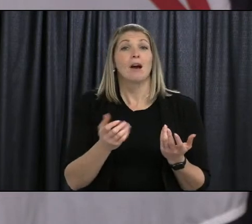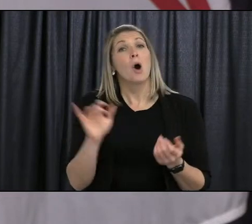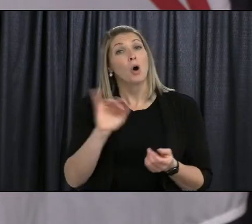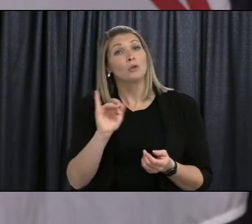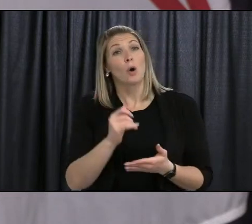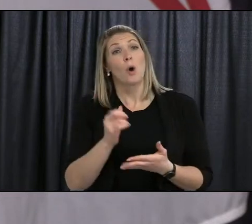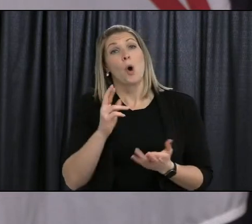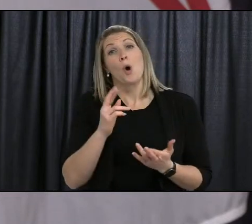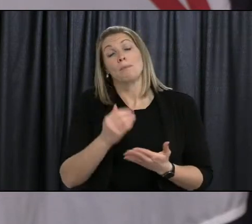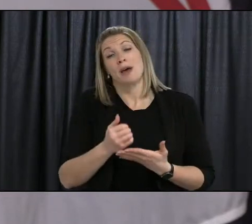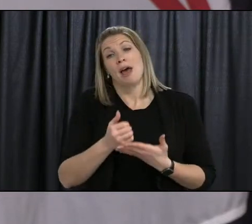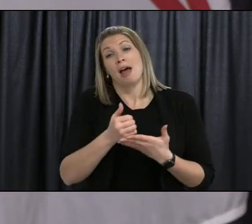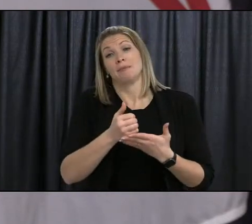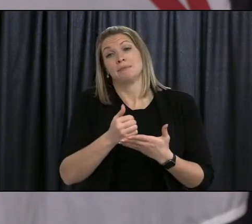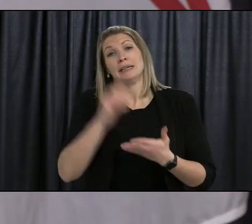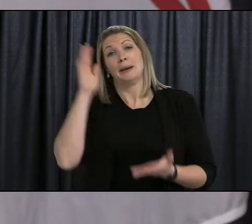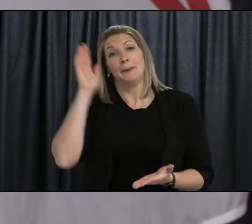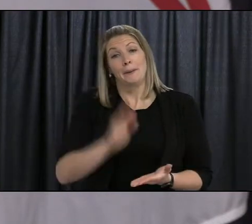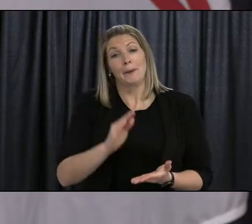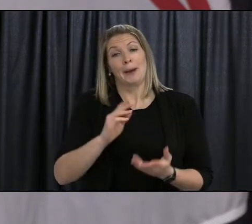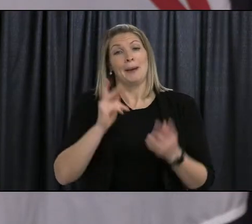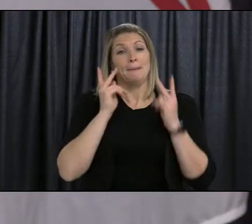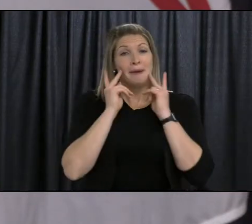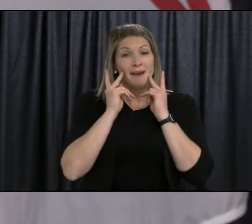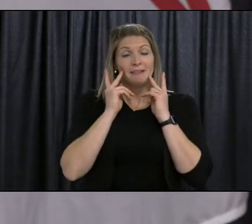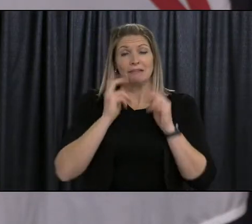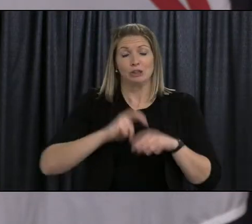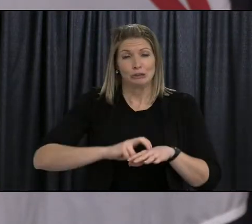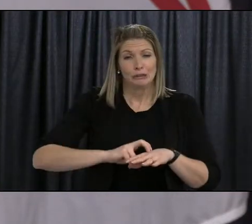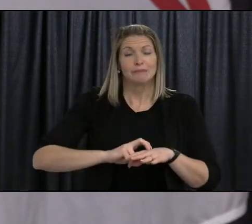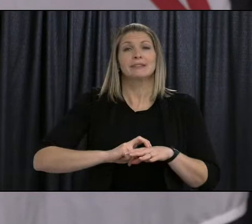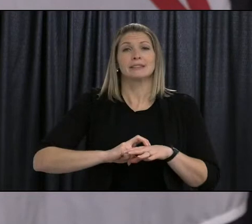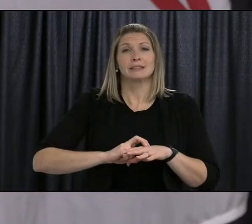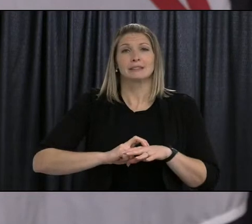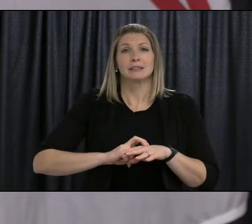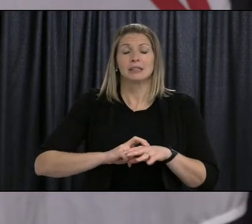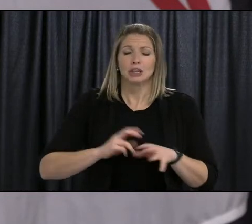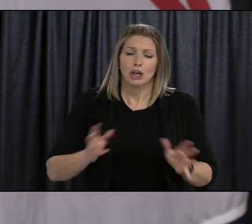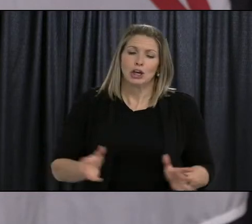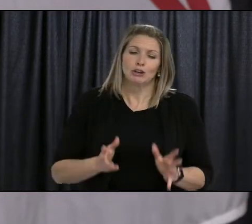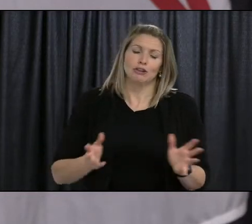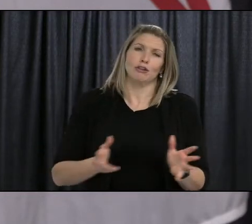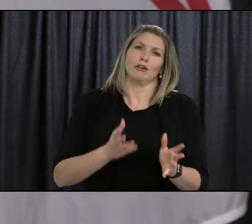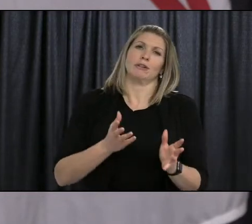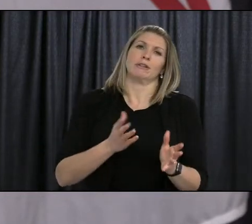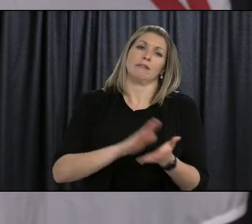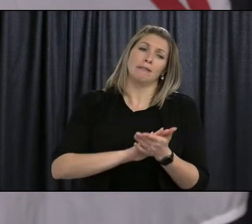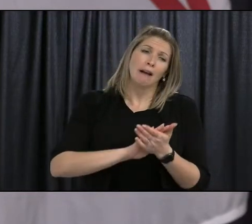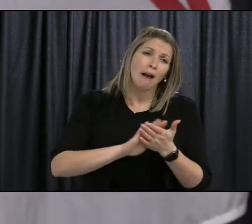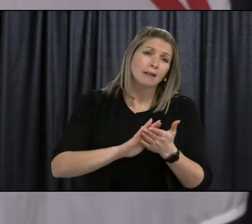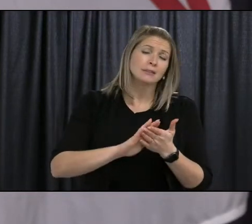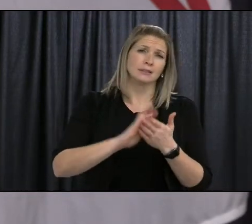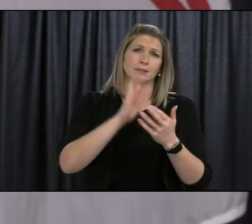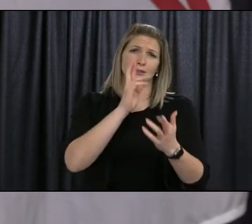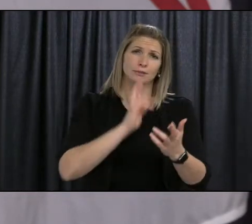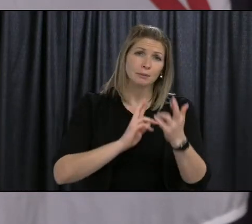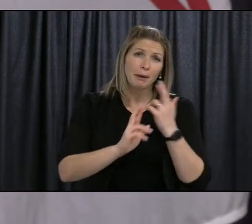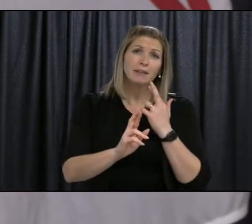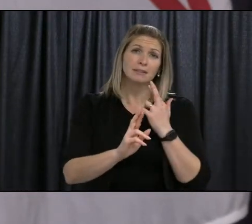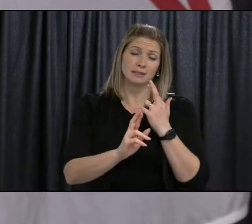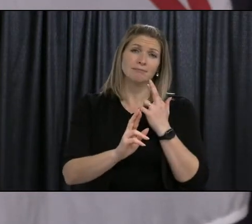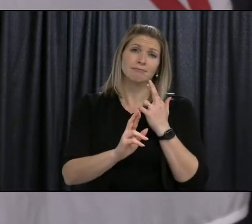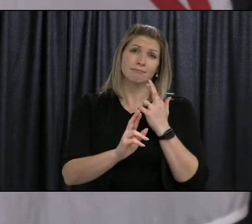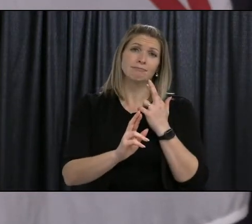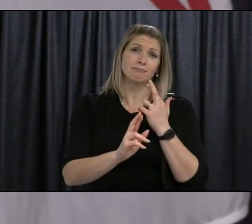panicking, that we have tried to encourage kindness and respect, and